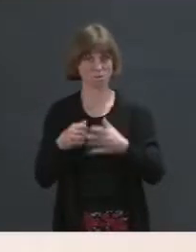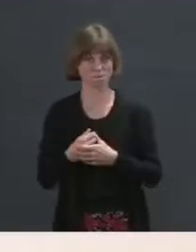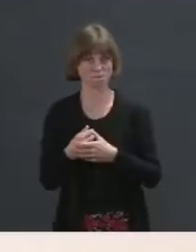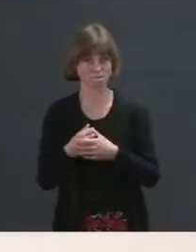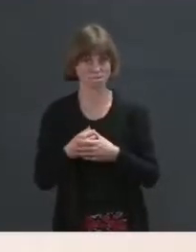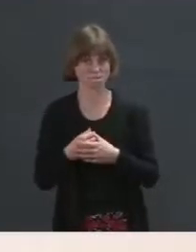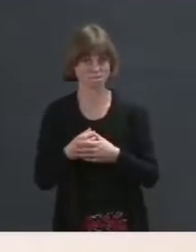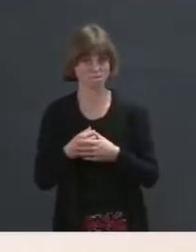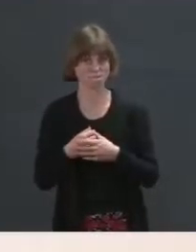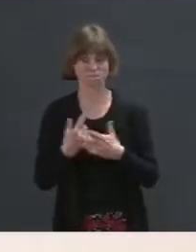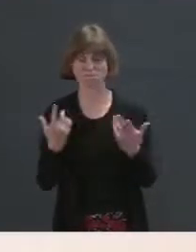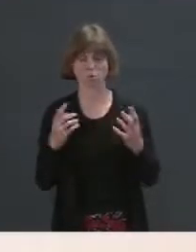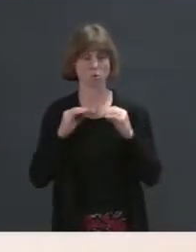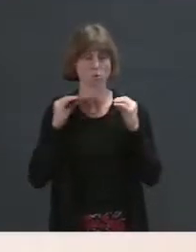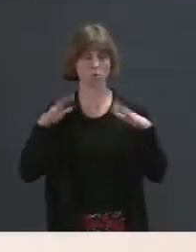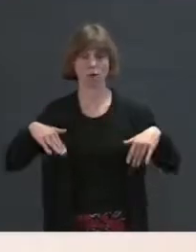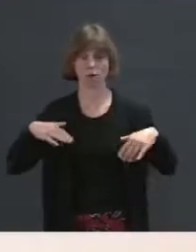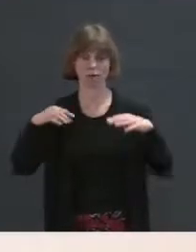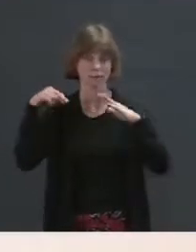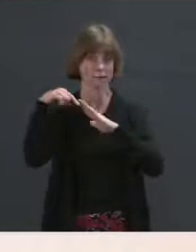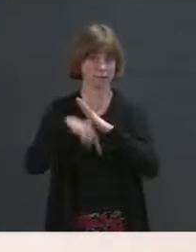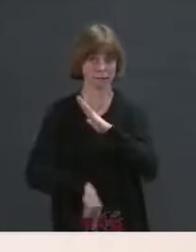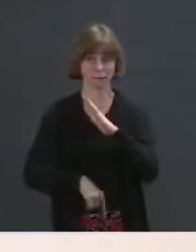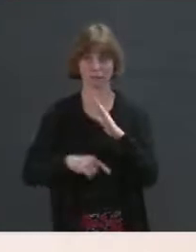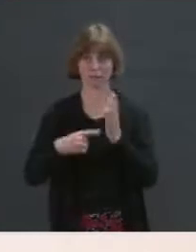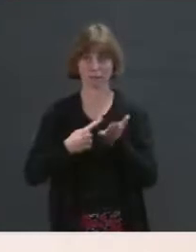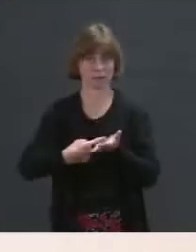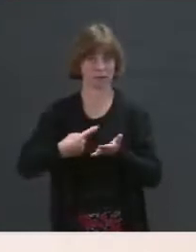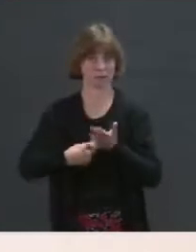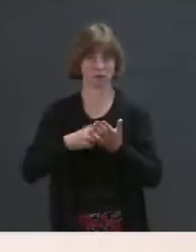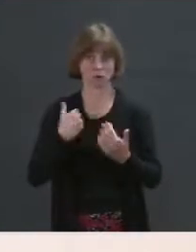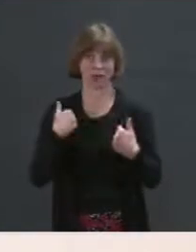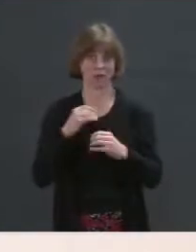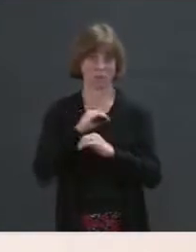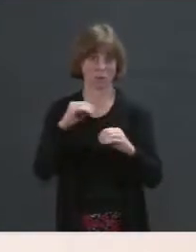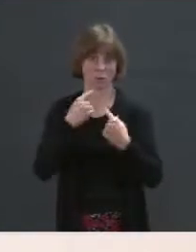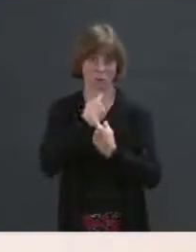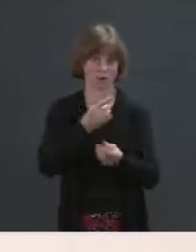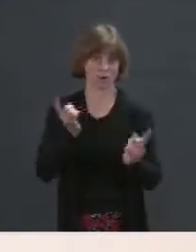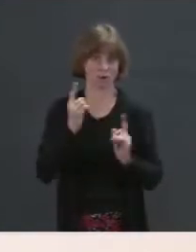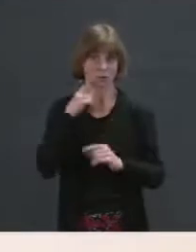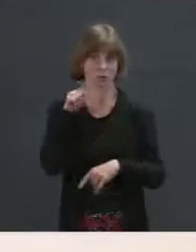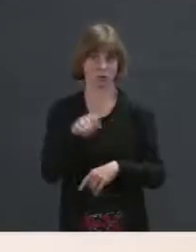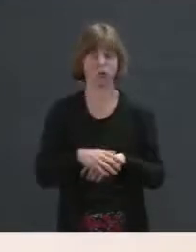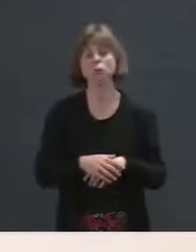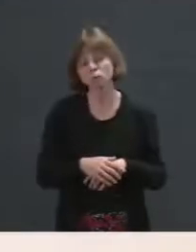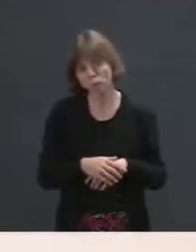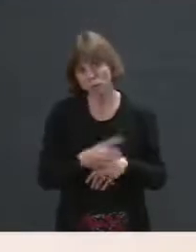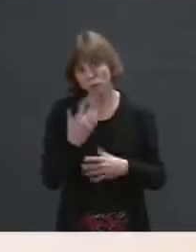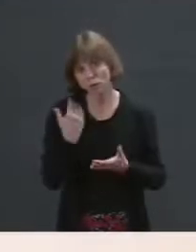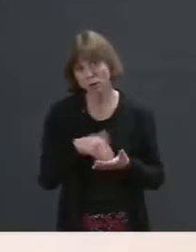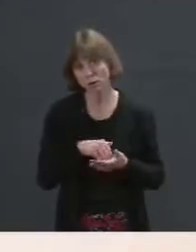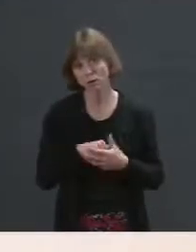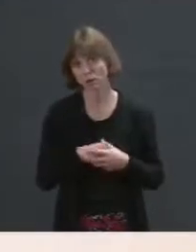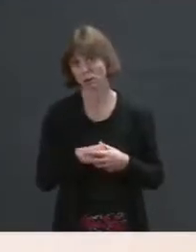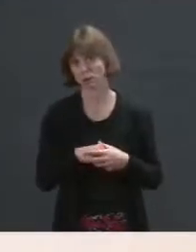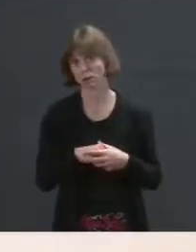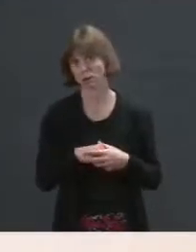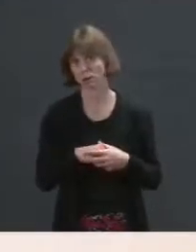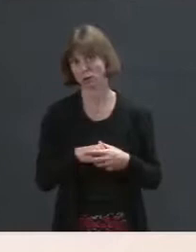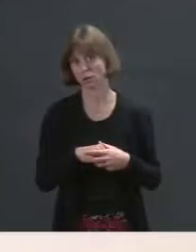any extensive conversations on that yet, so I don't have anything to read out for you. Second reconciliation or anything? Say it again? On a second reconciliation, you haven't